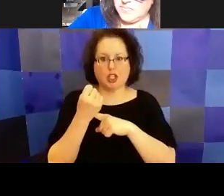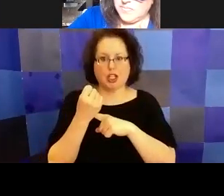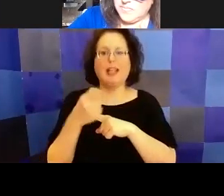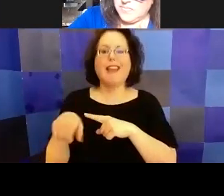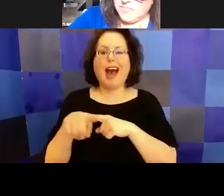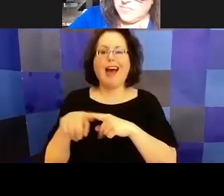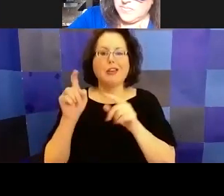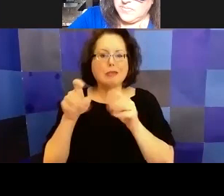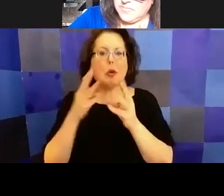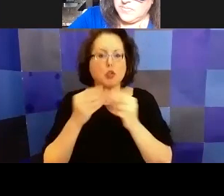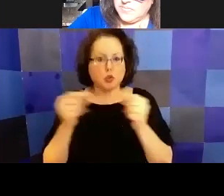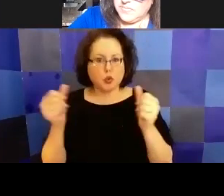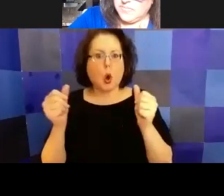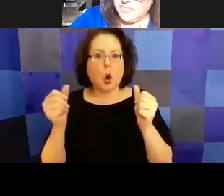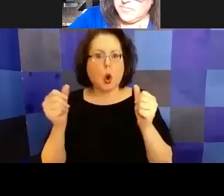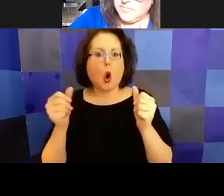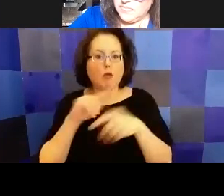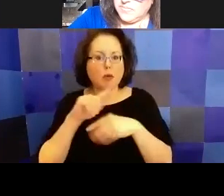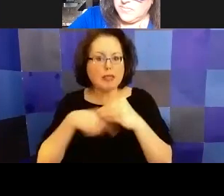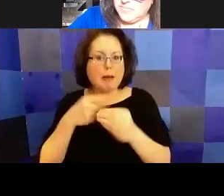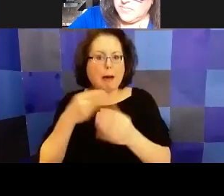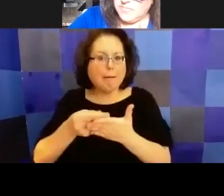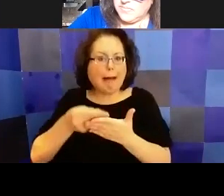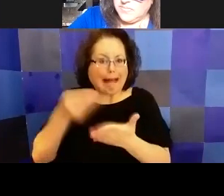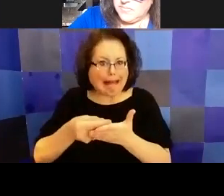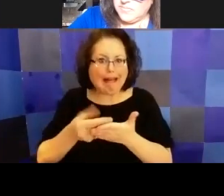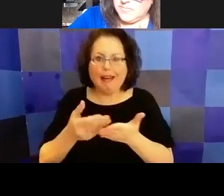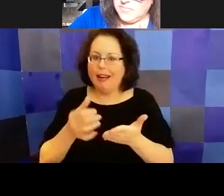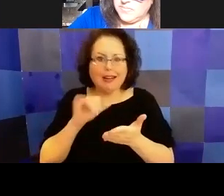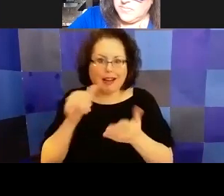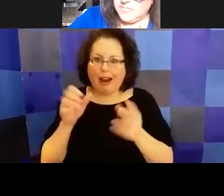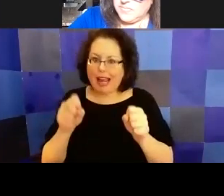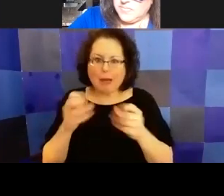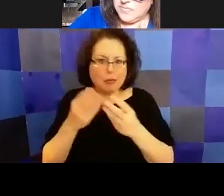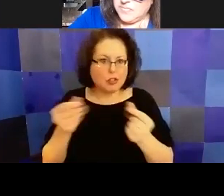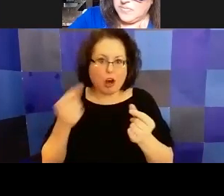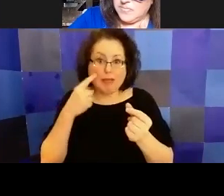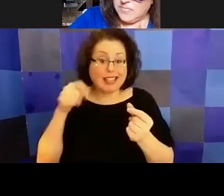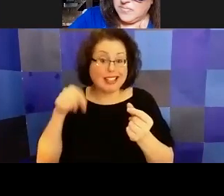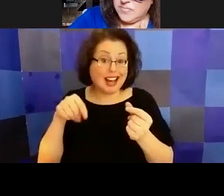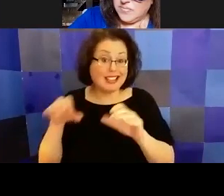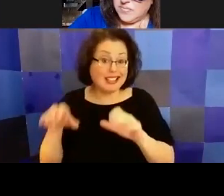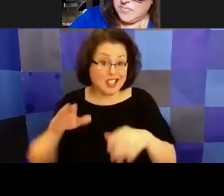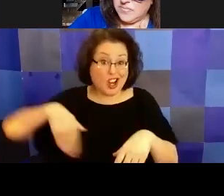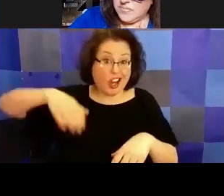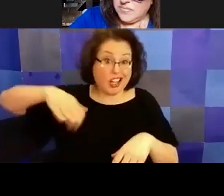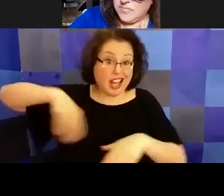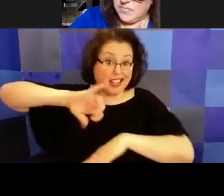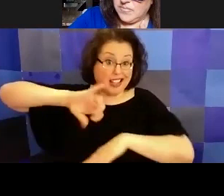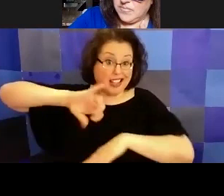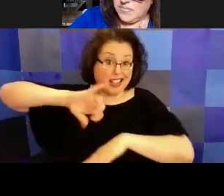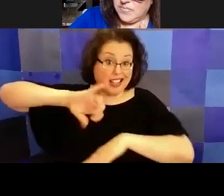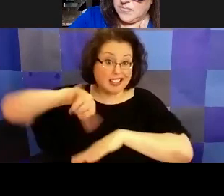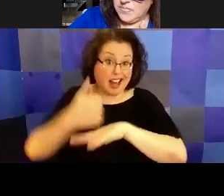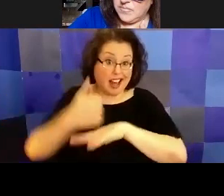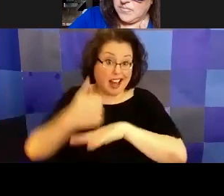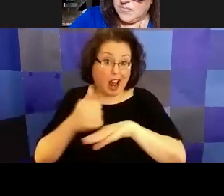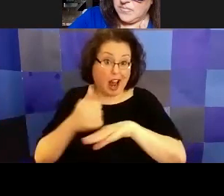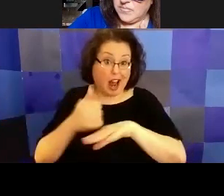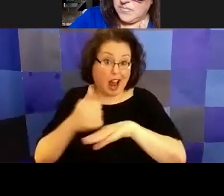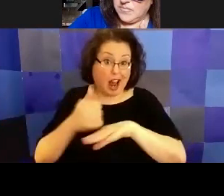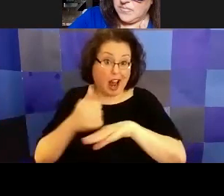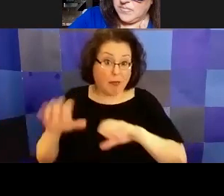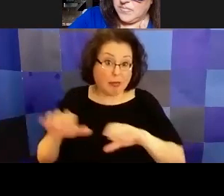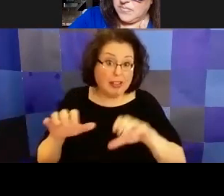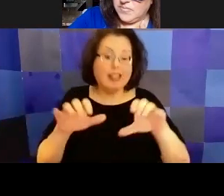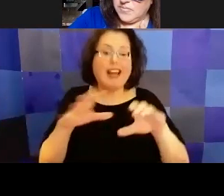just about money, but it was not able to be solved because this isn't actually up and running yet, and the Commission on Human Relations